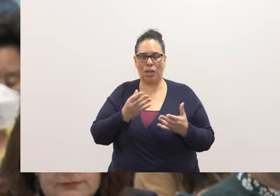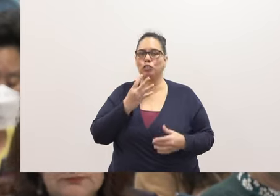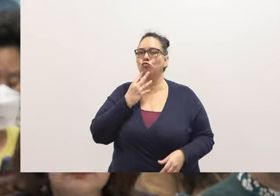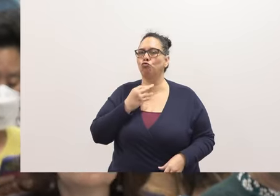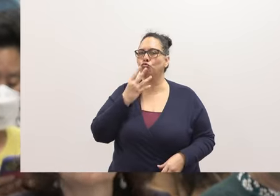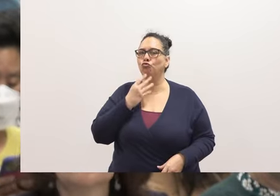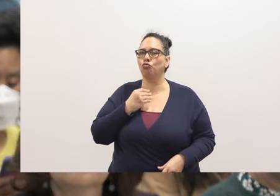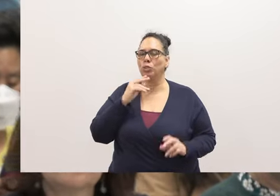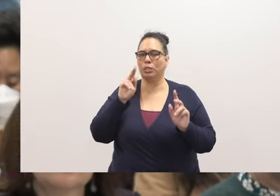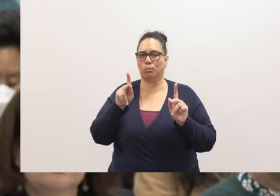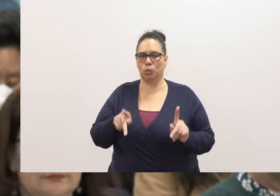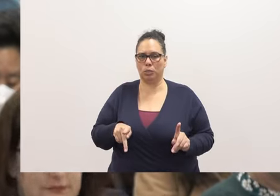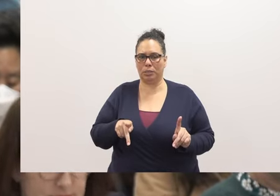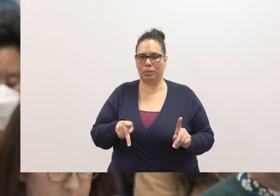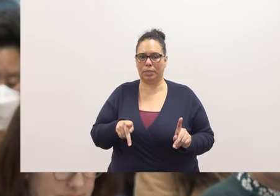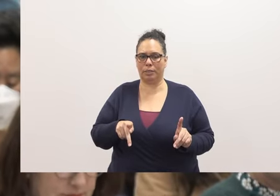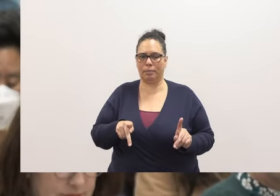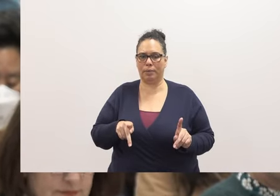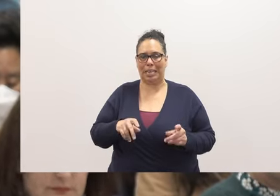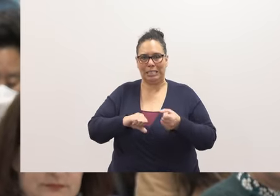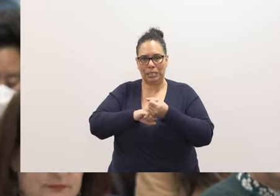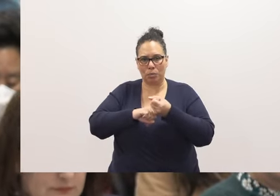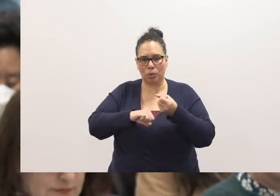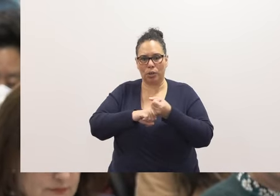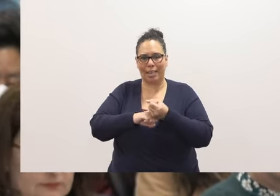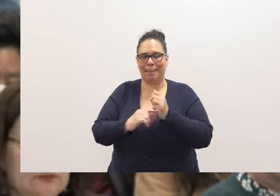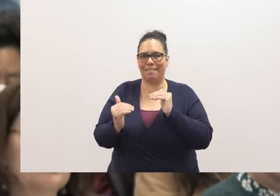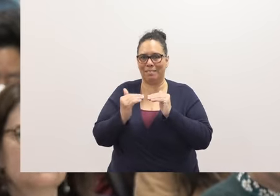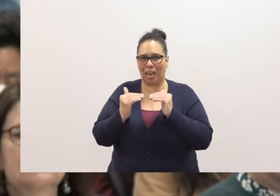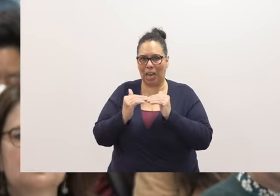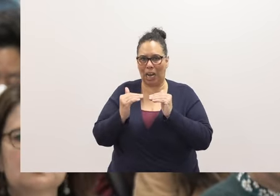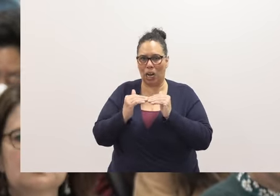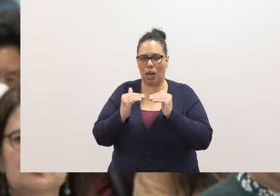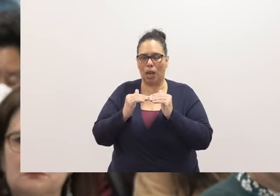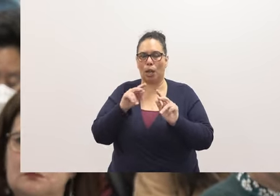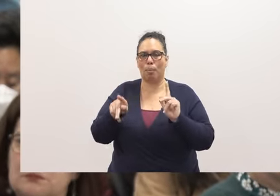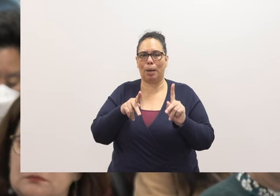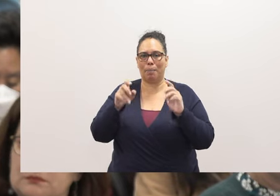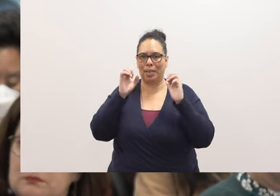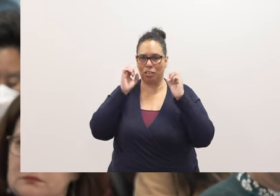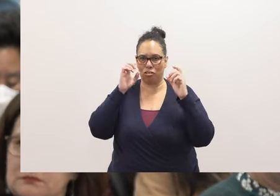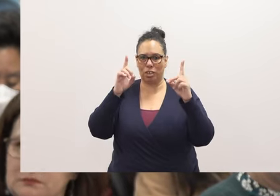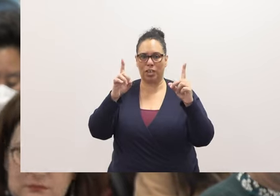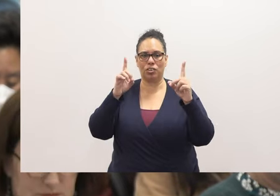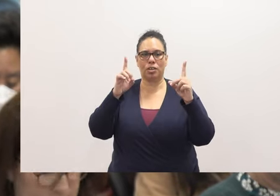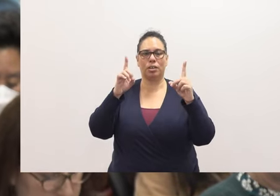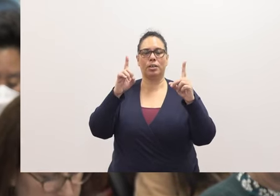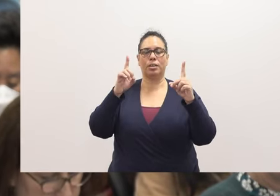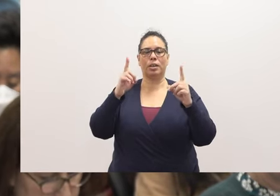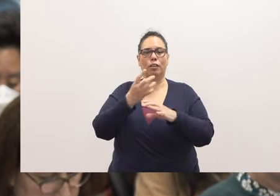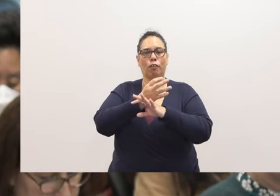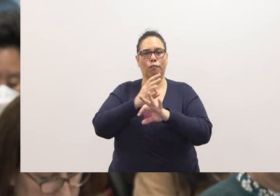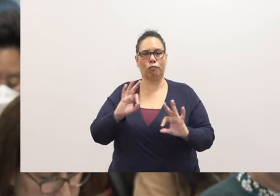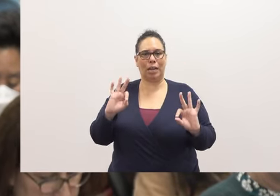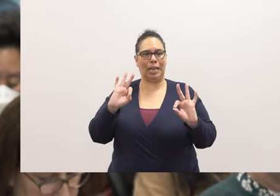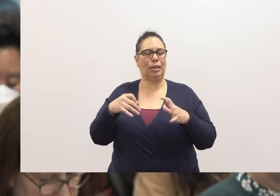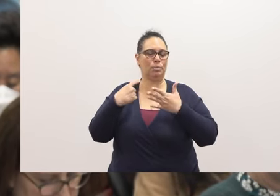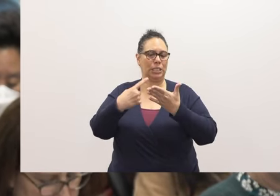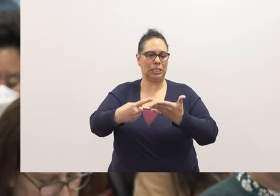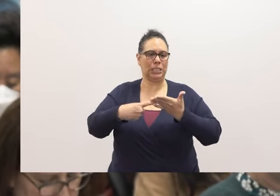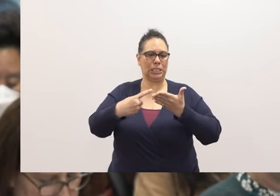person in support of fair and equal public education, the freedom to